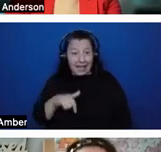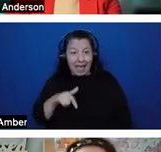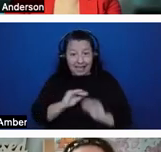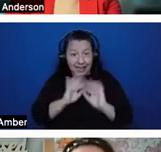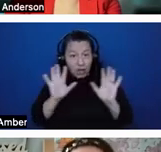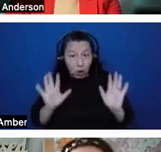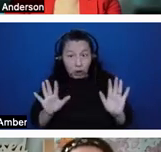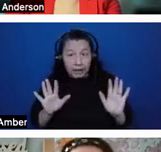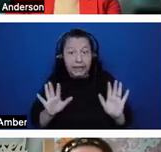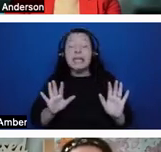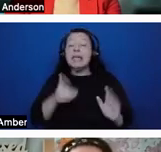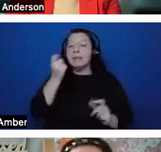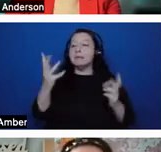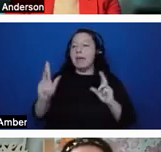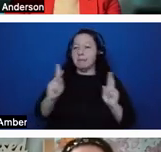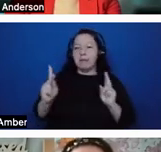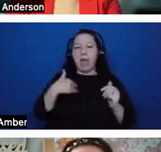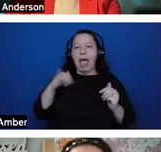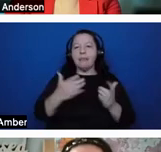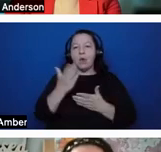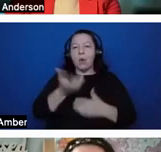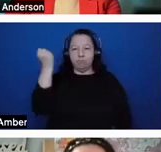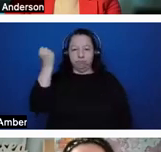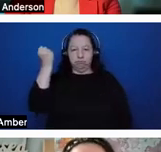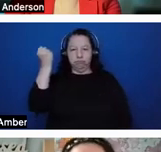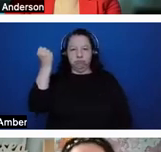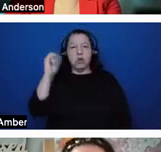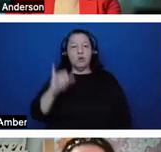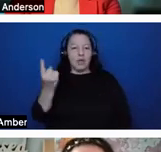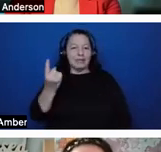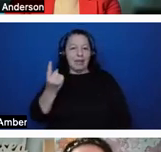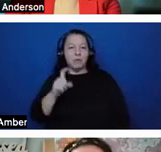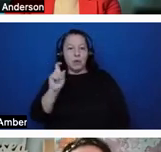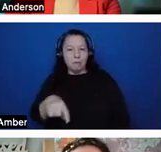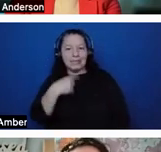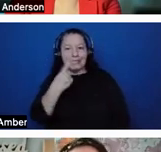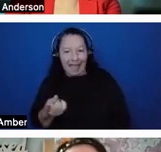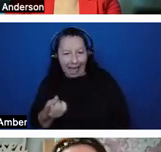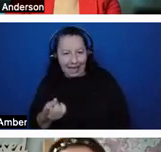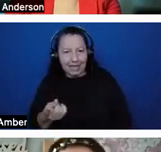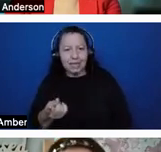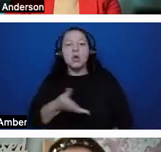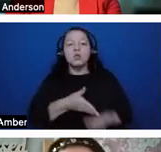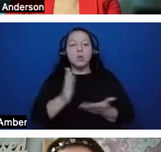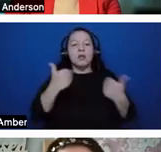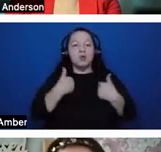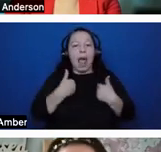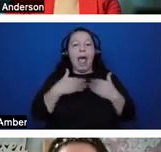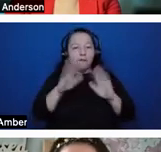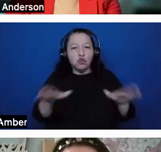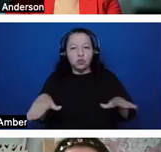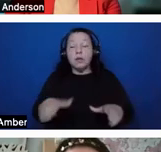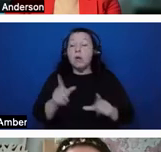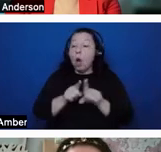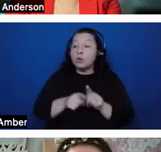right was taken away. So that is something that has to be said, the right to have children. Also the right to not have children,